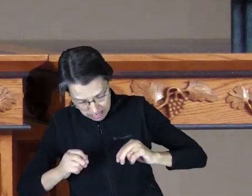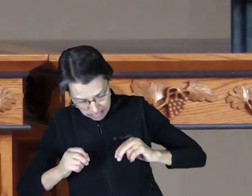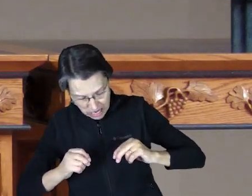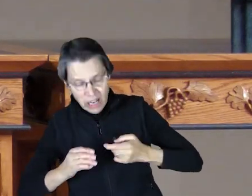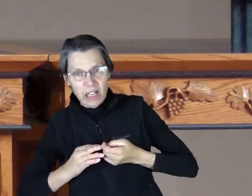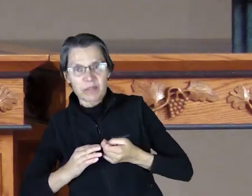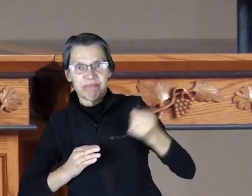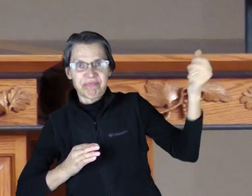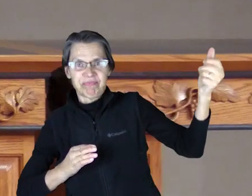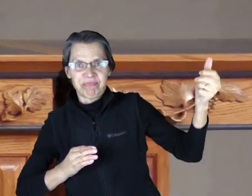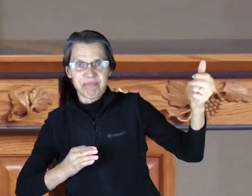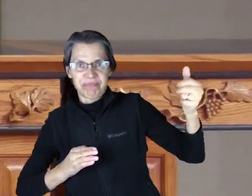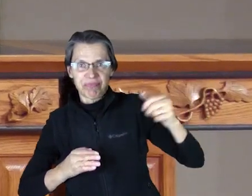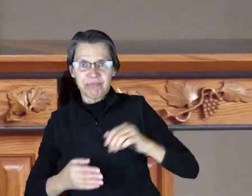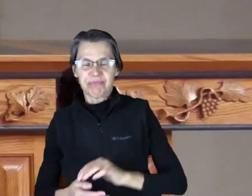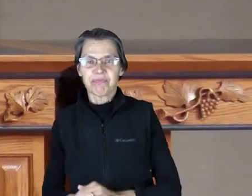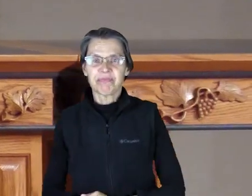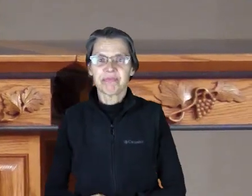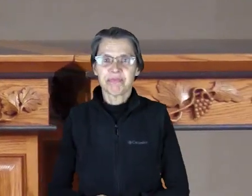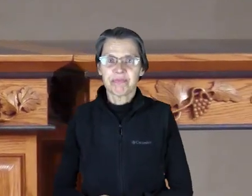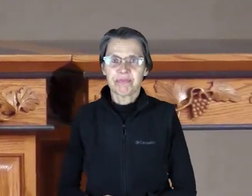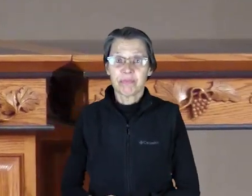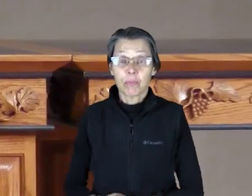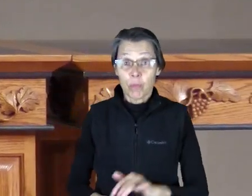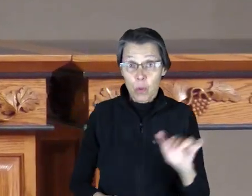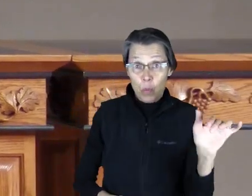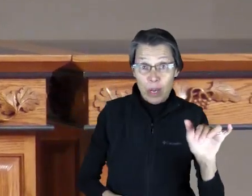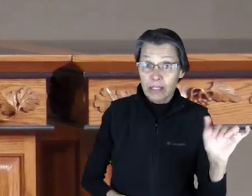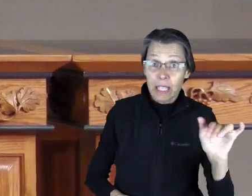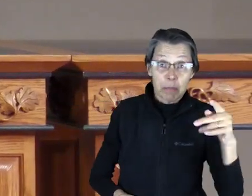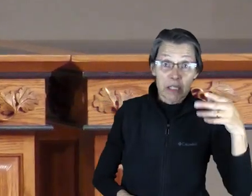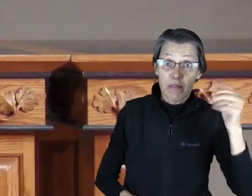How is it, like Pharaoh, that we haven't yet let go